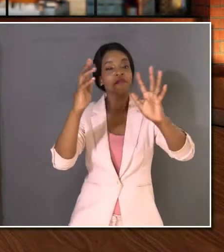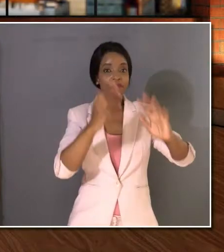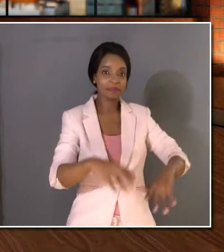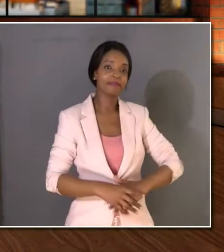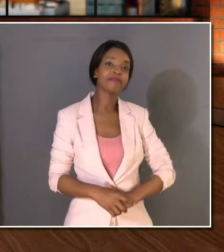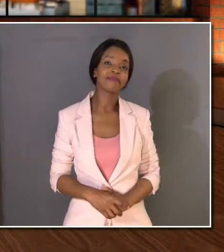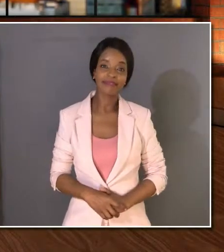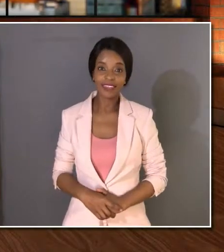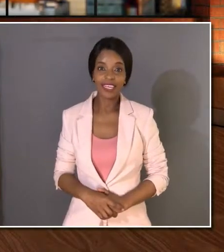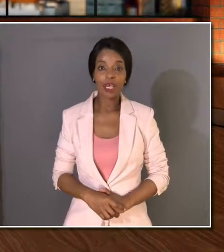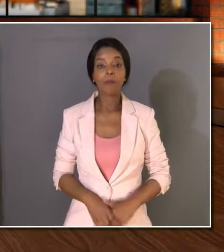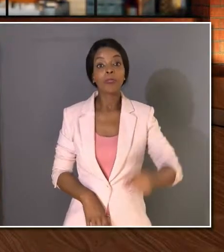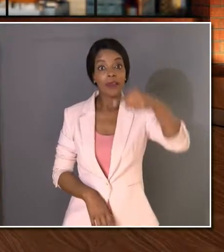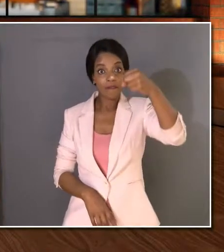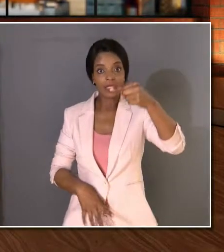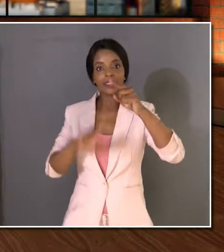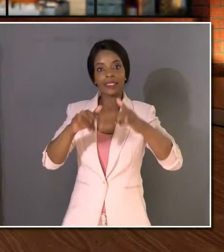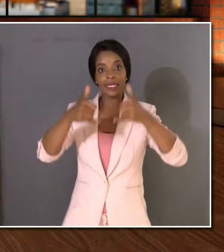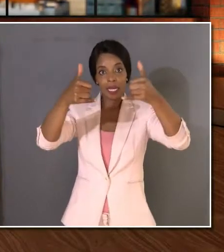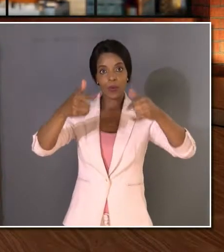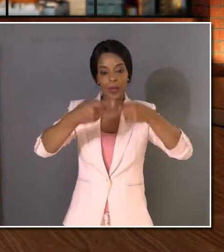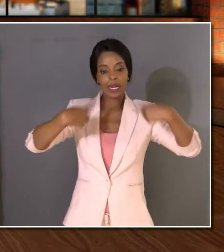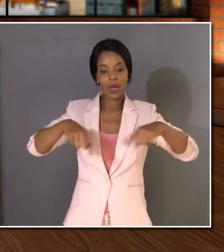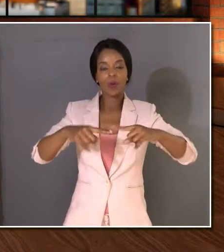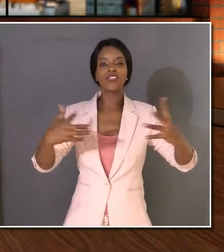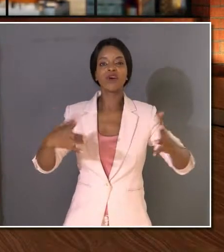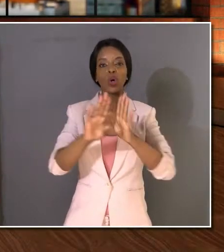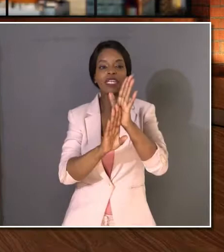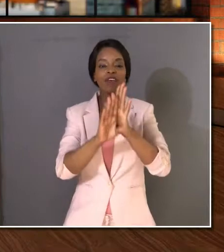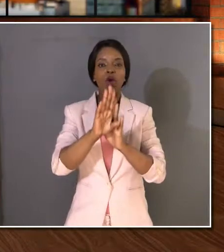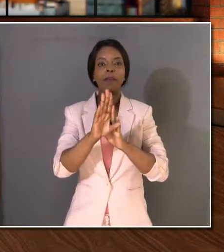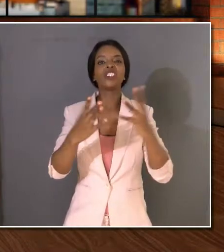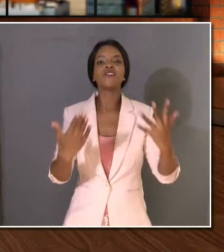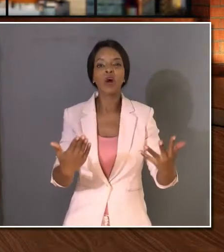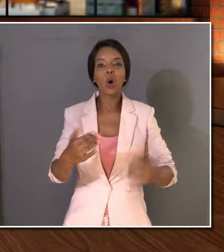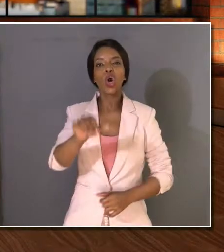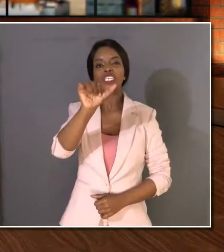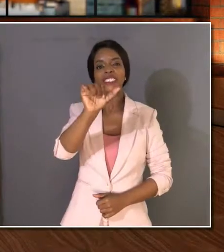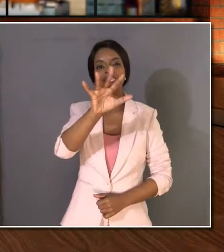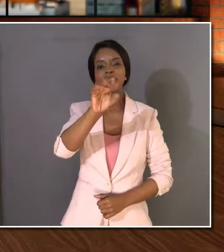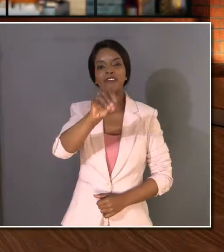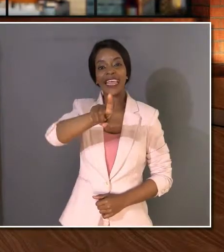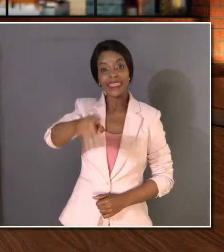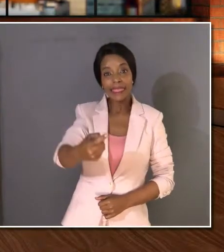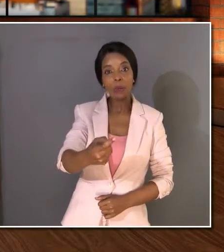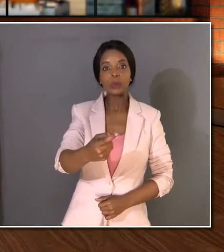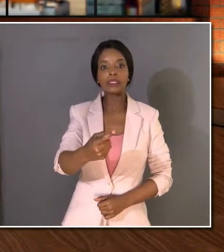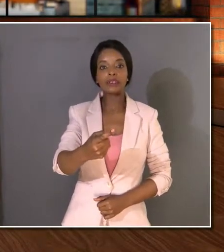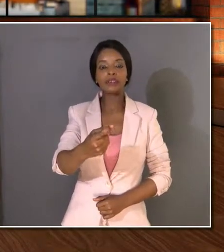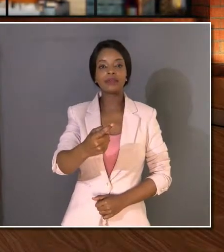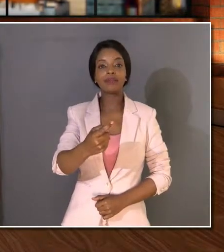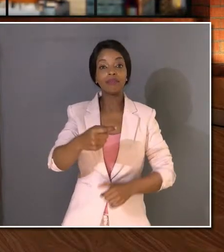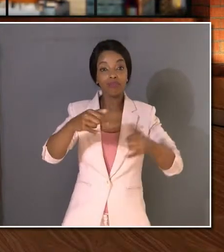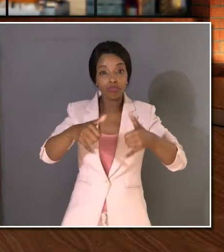So for our first developmental award of 650,000 rands, the award goes to